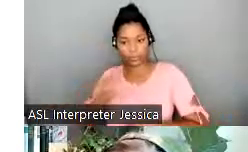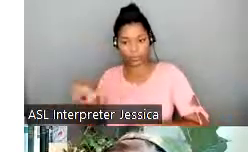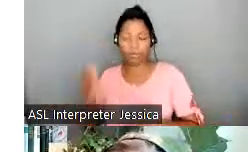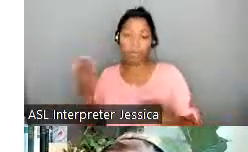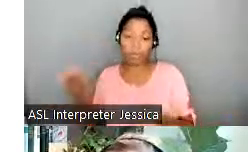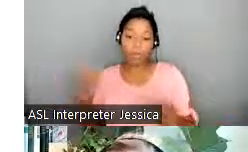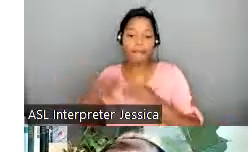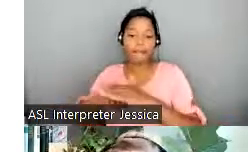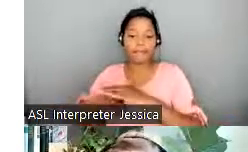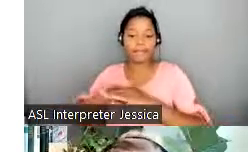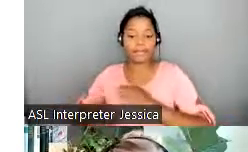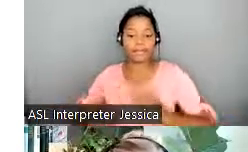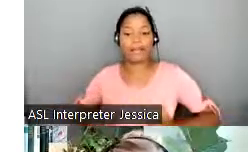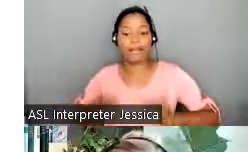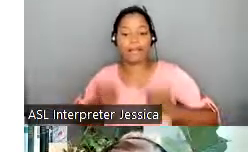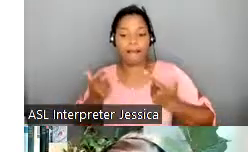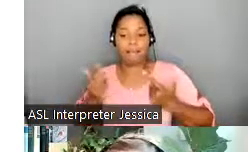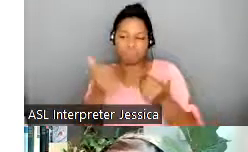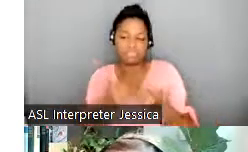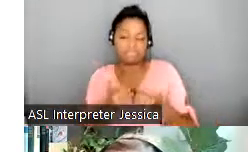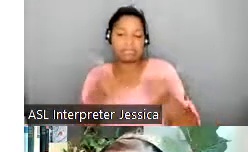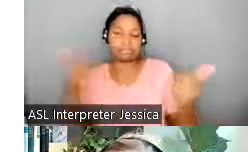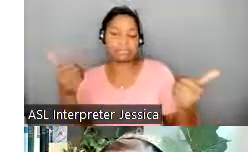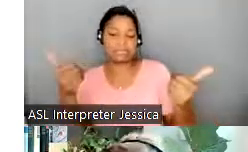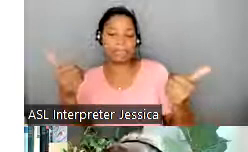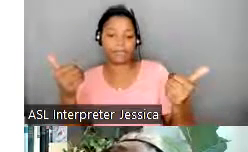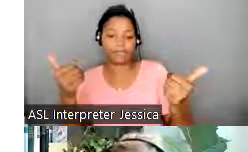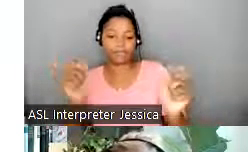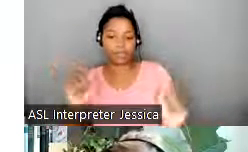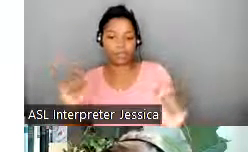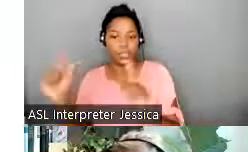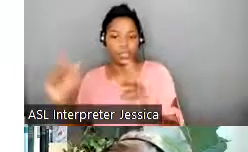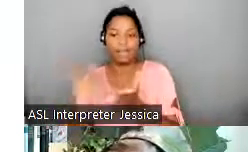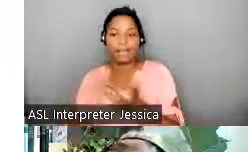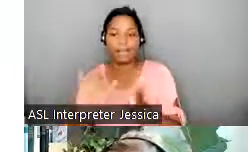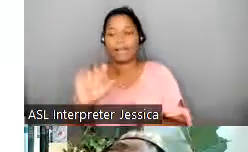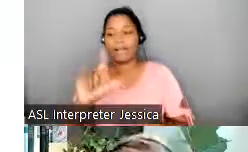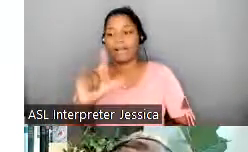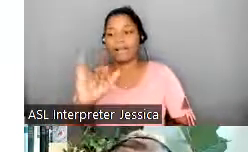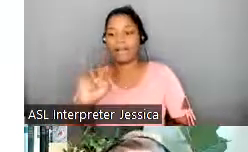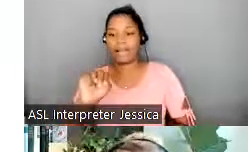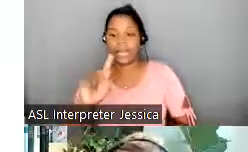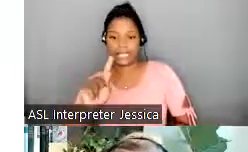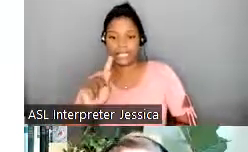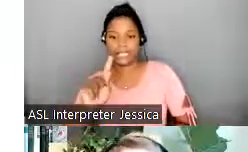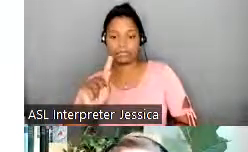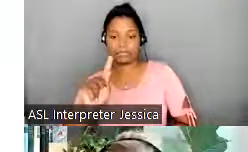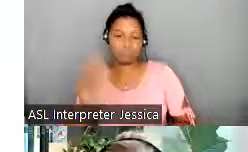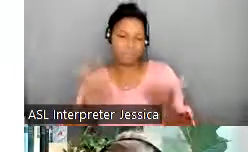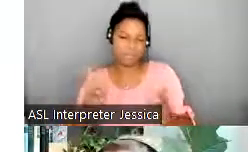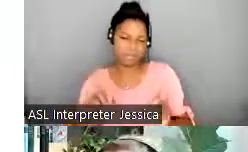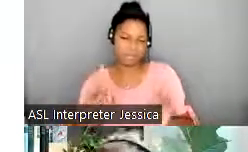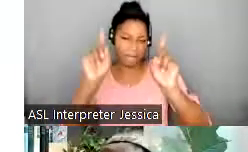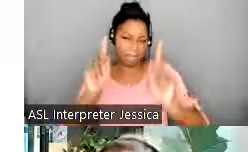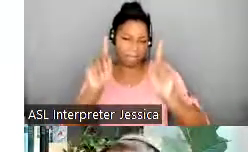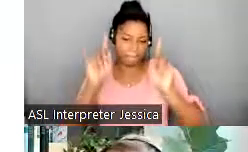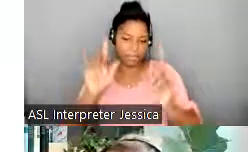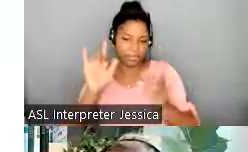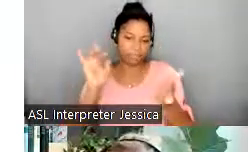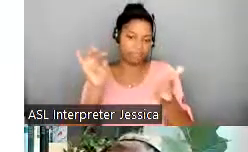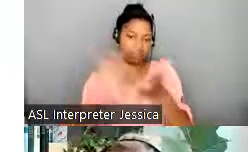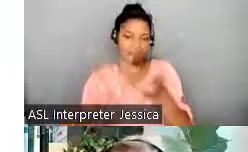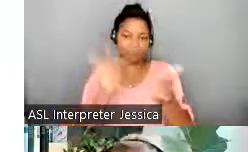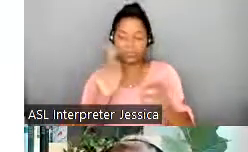live transcript in a separate window by clicking the link that was provided in the chat. You may have to scroll to the top of the chat. Maybe we